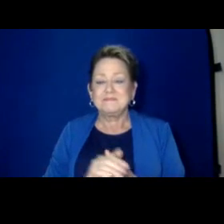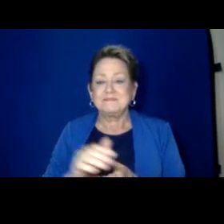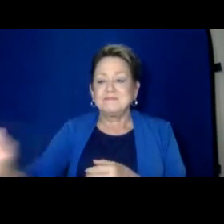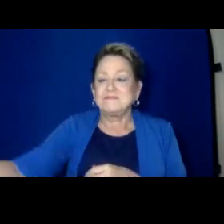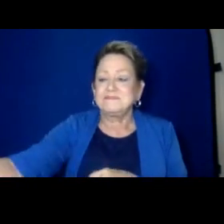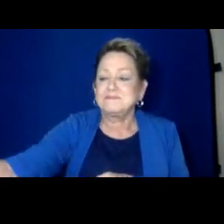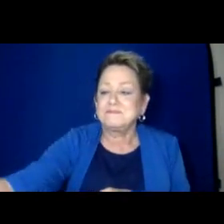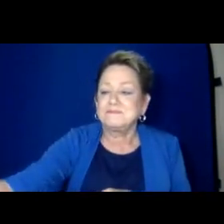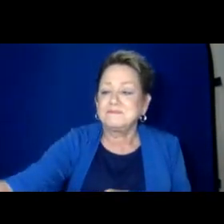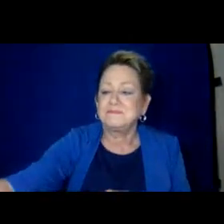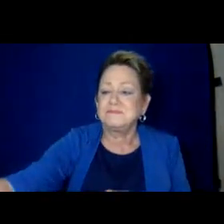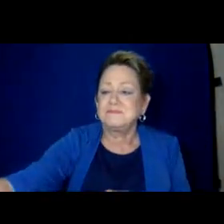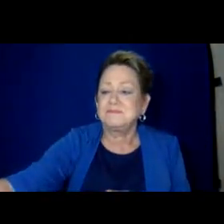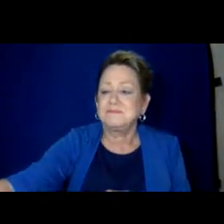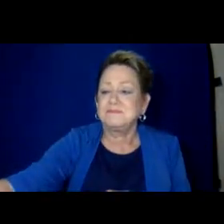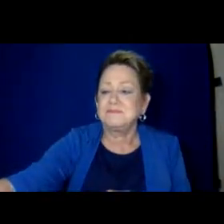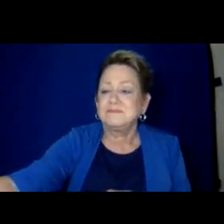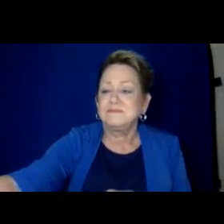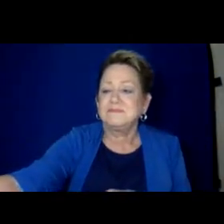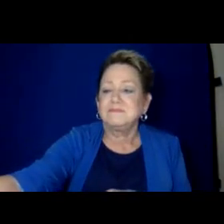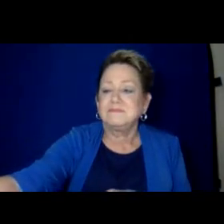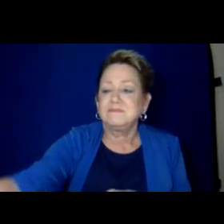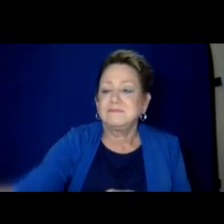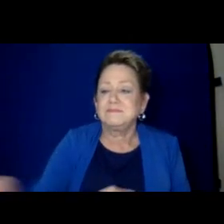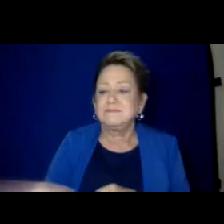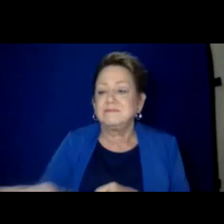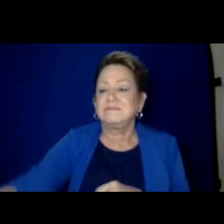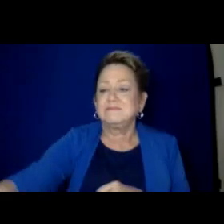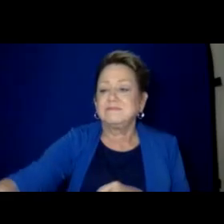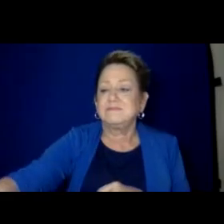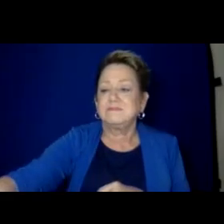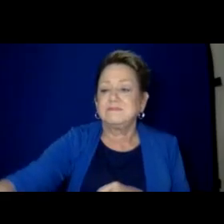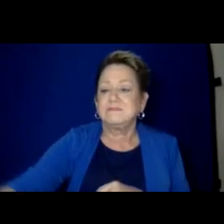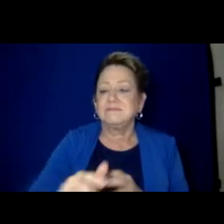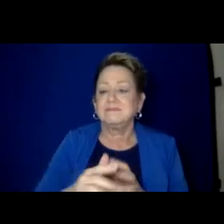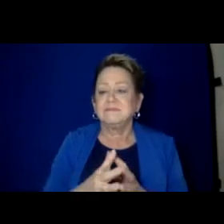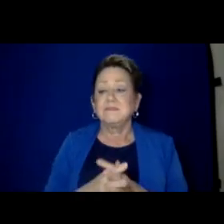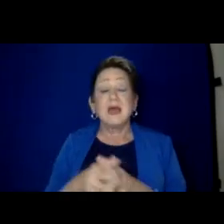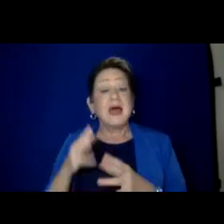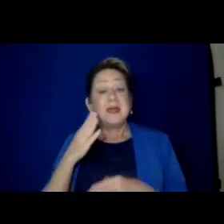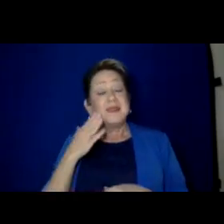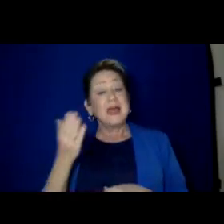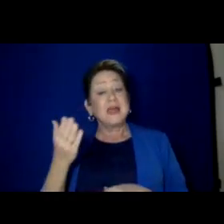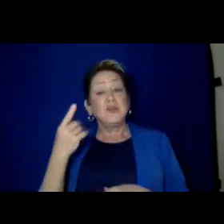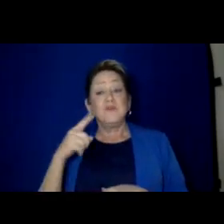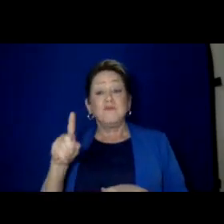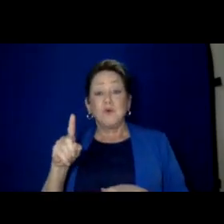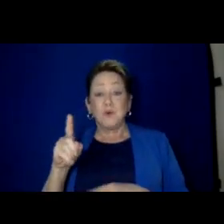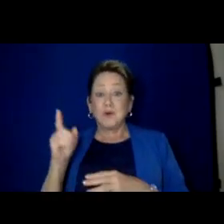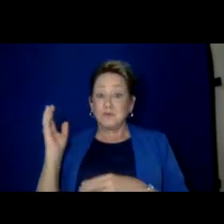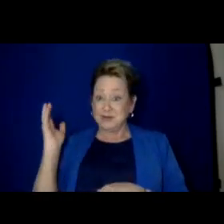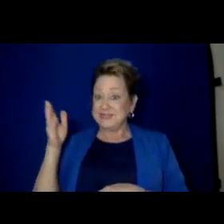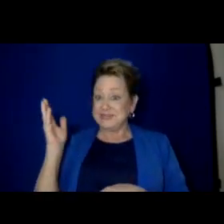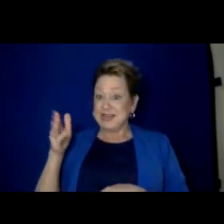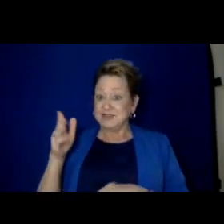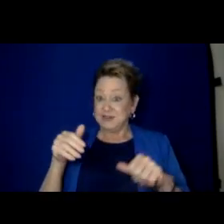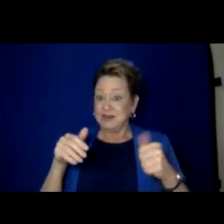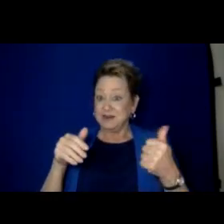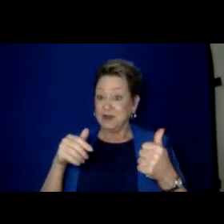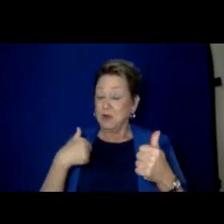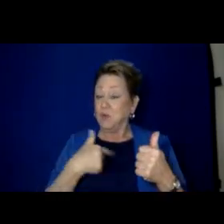Sorry, Thank this you. is Bobby. Good morning. Good morning. Thank you for your for this presentation update,